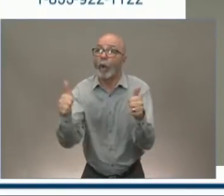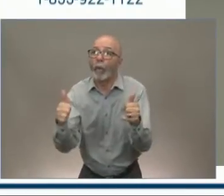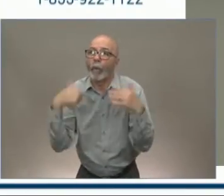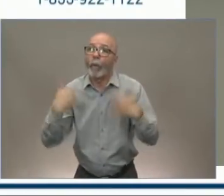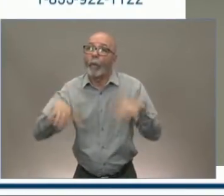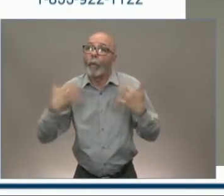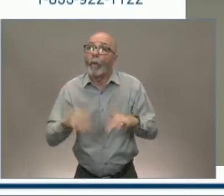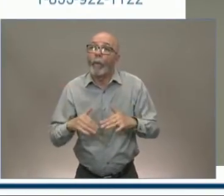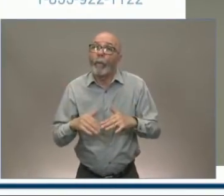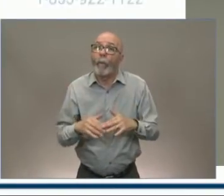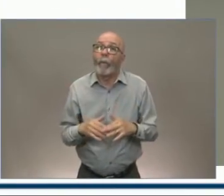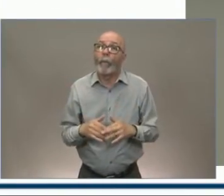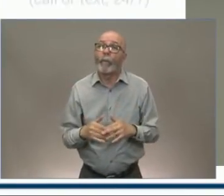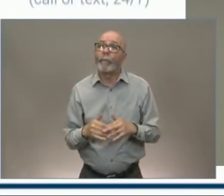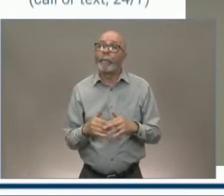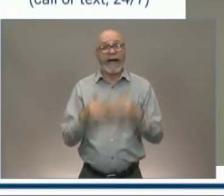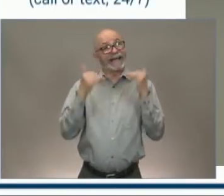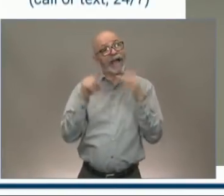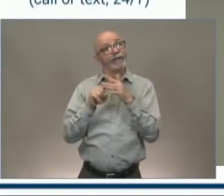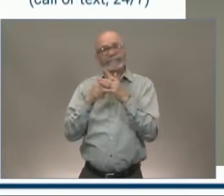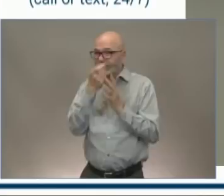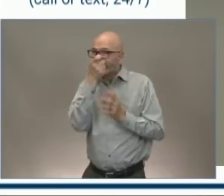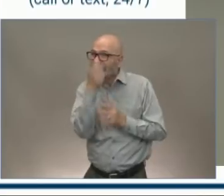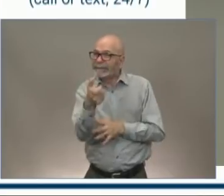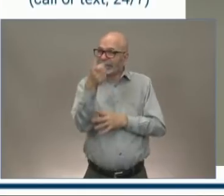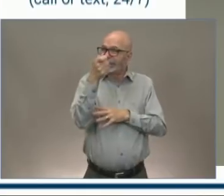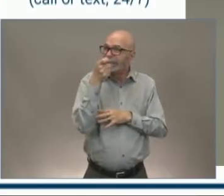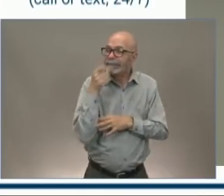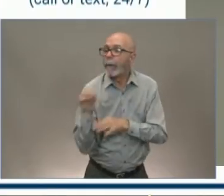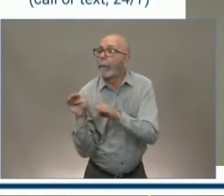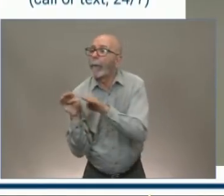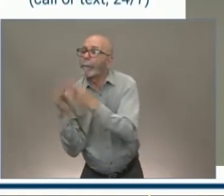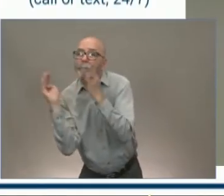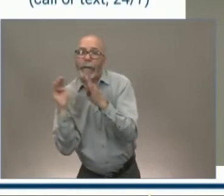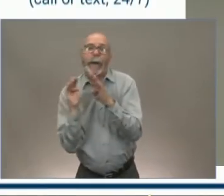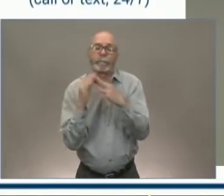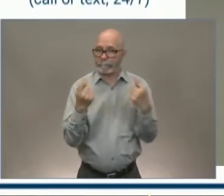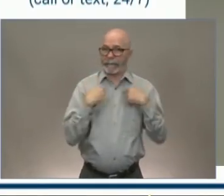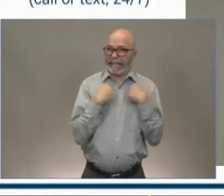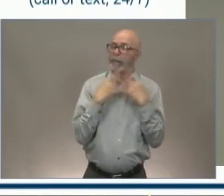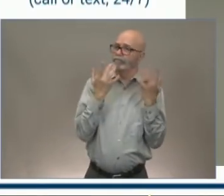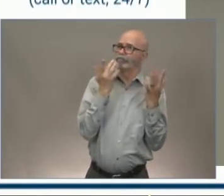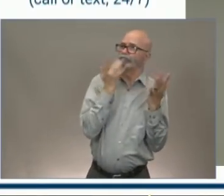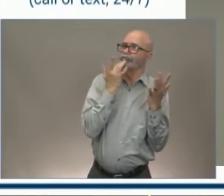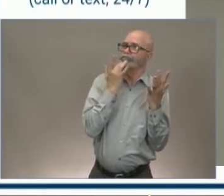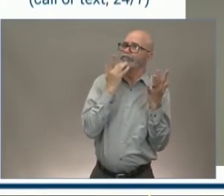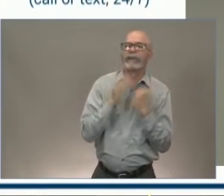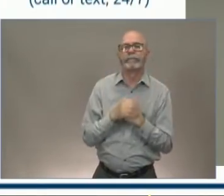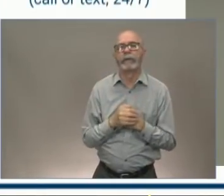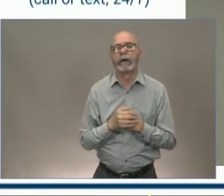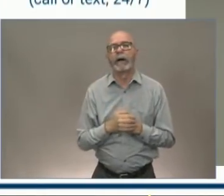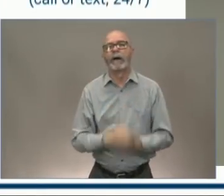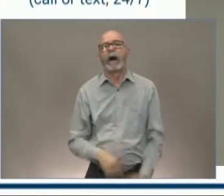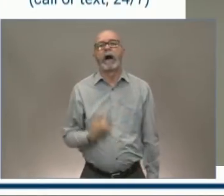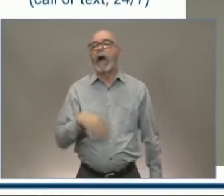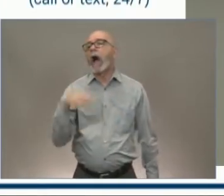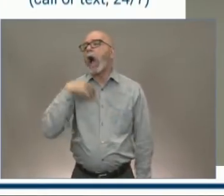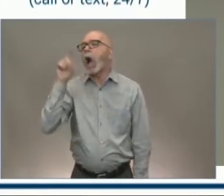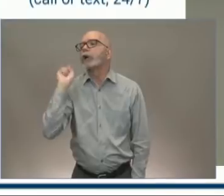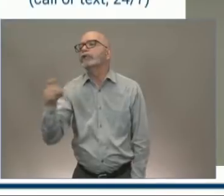thought, and explain that, rather than to sit here and explain why we didn't act when we should have, and